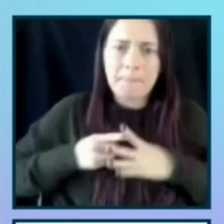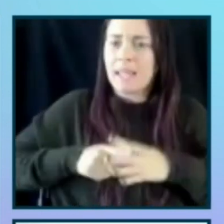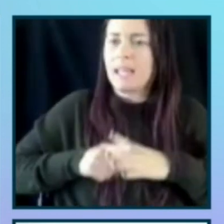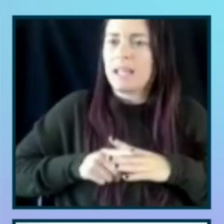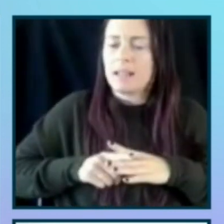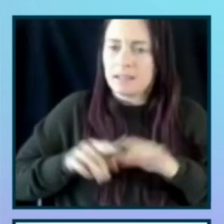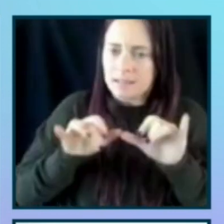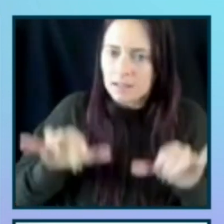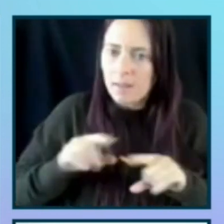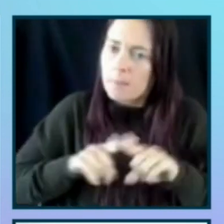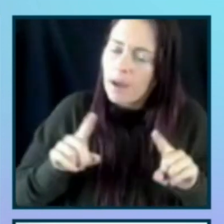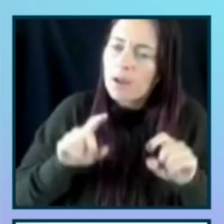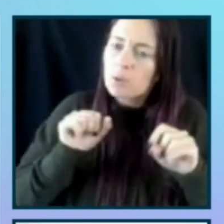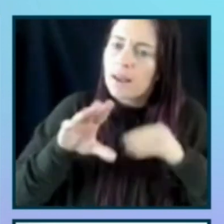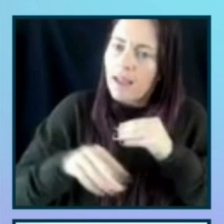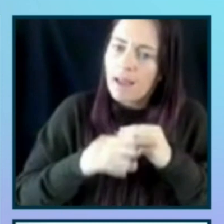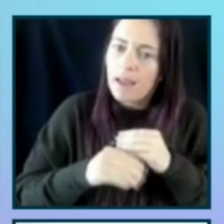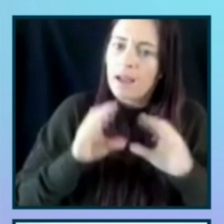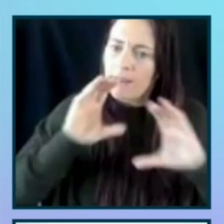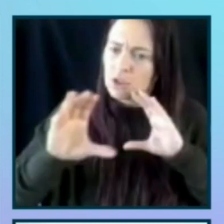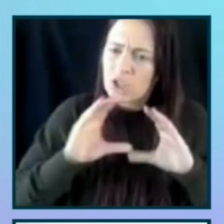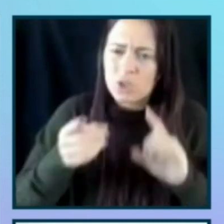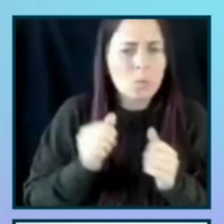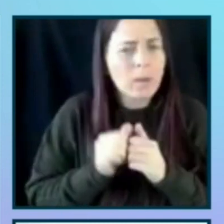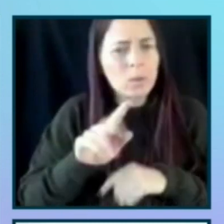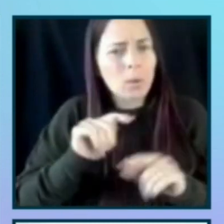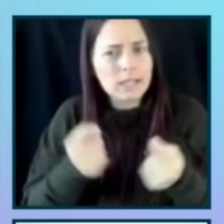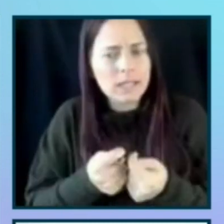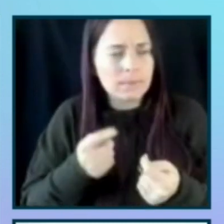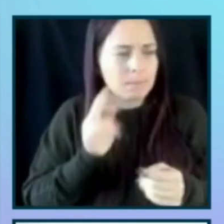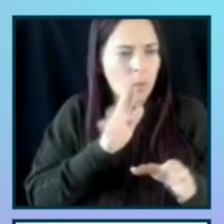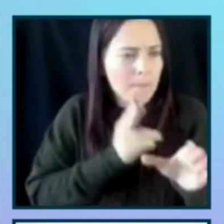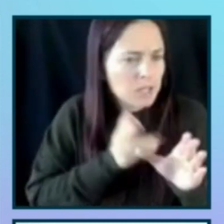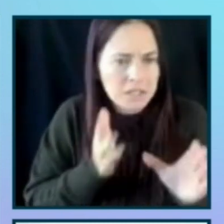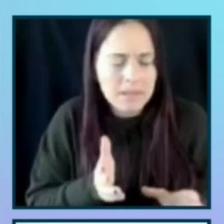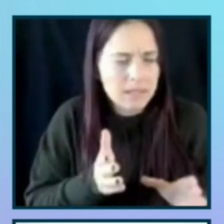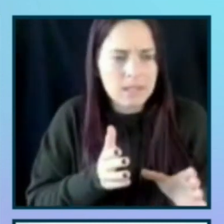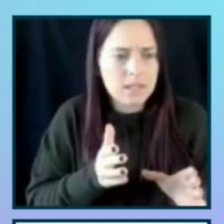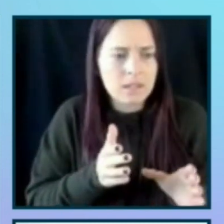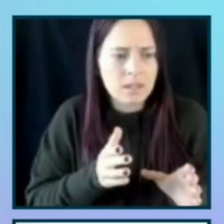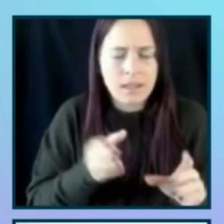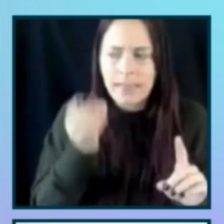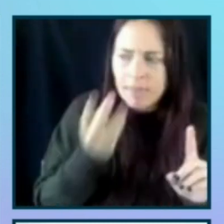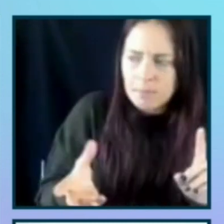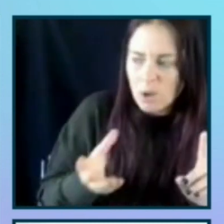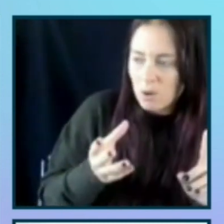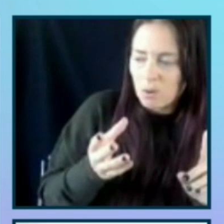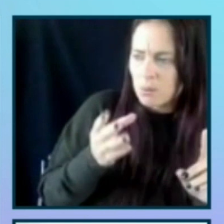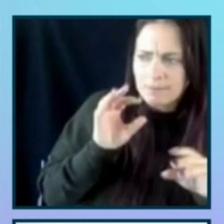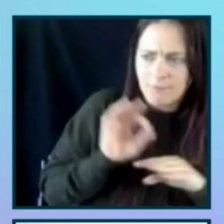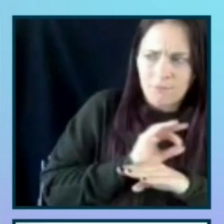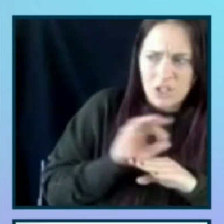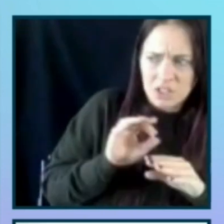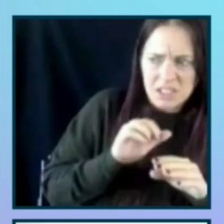would need to be built out, and then let the participants go through the flow. Let them know if something wasn't functional, if they just weren't able